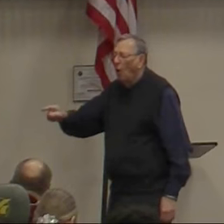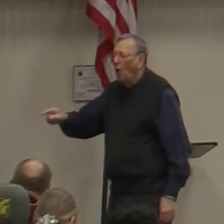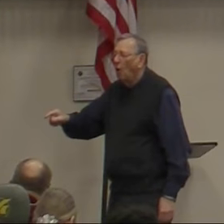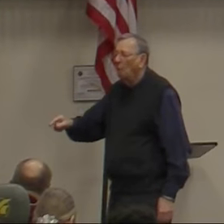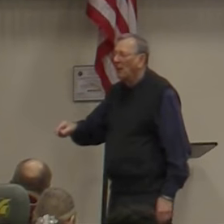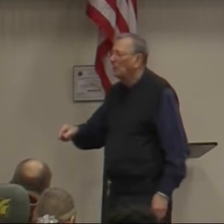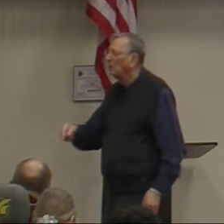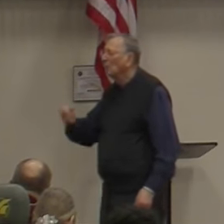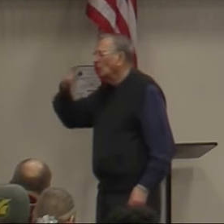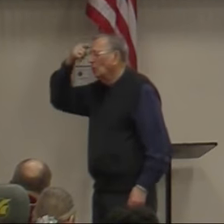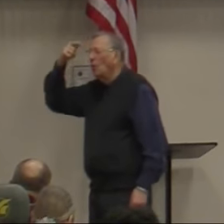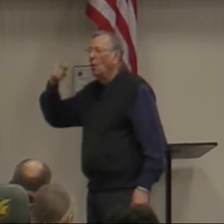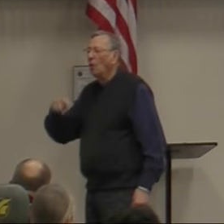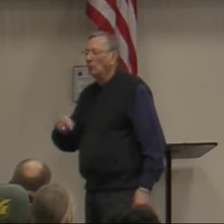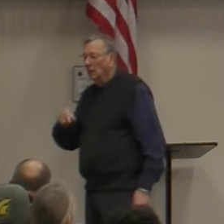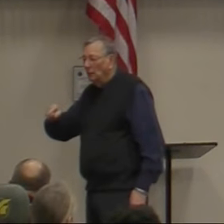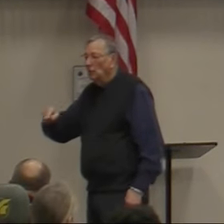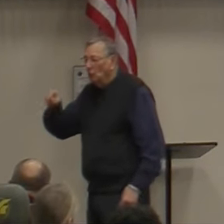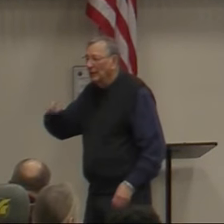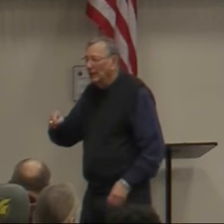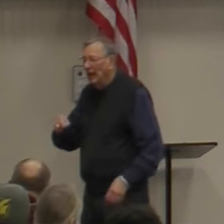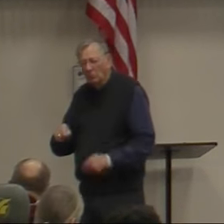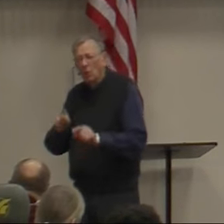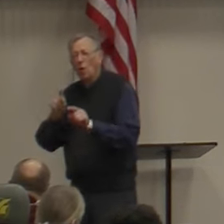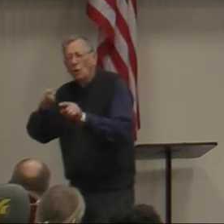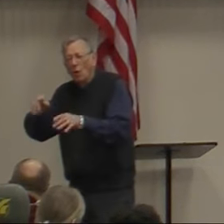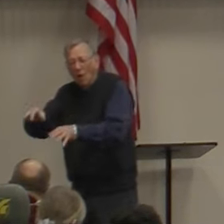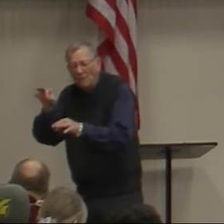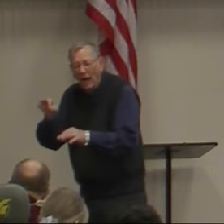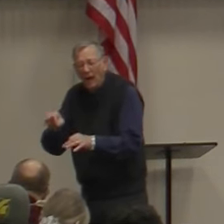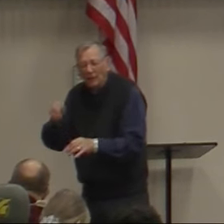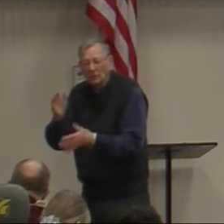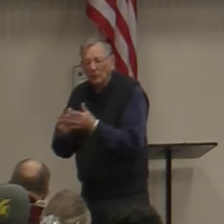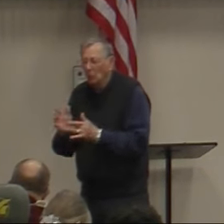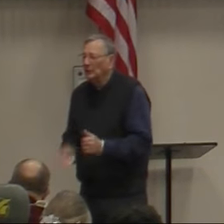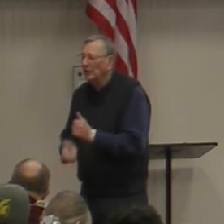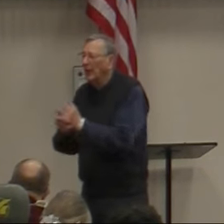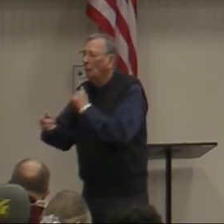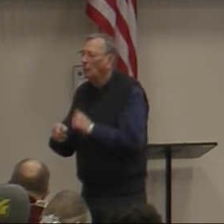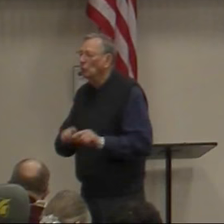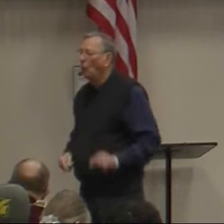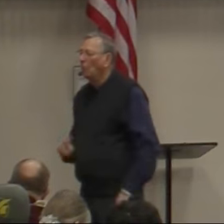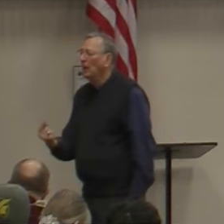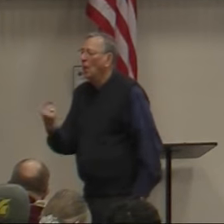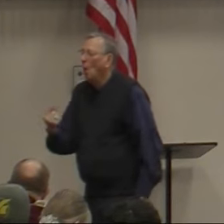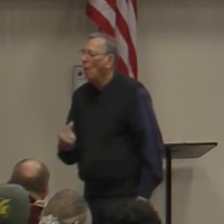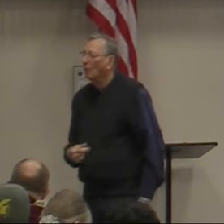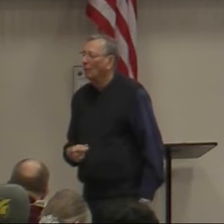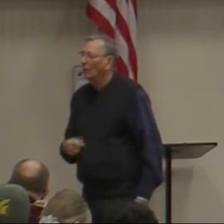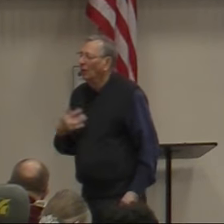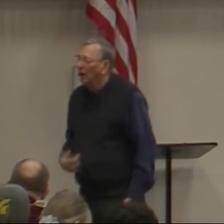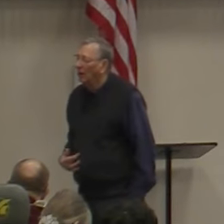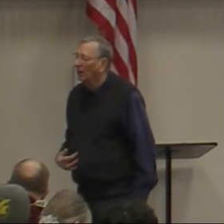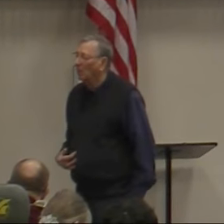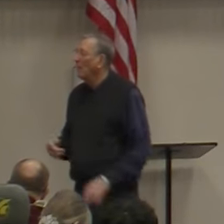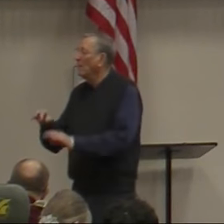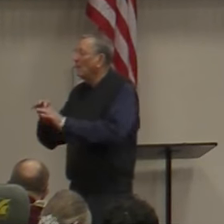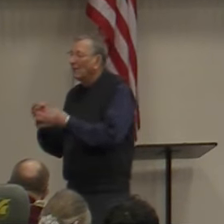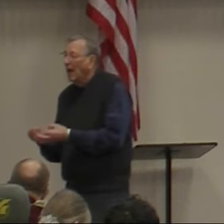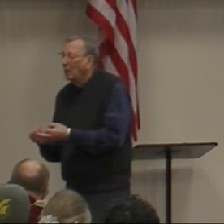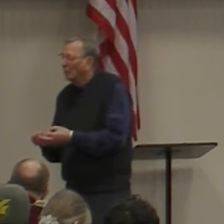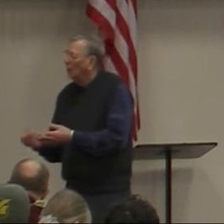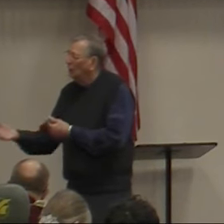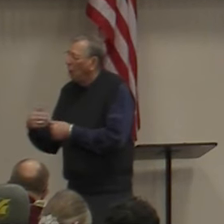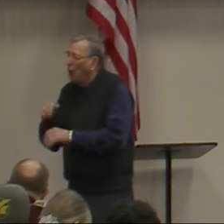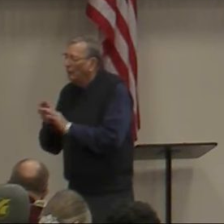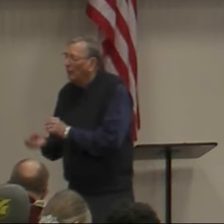hidden in caves, but they'll come out of the caves to help you during your time of need. Hopefully you'll have family, you'll have others close to